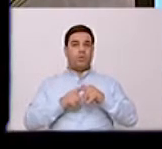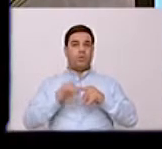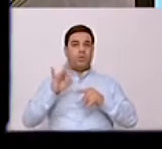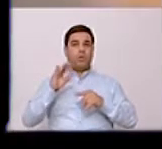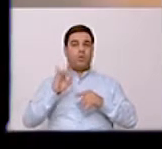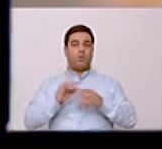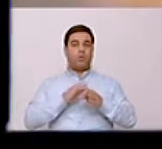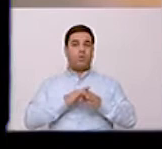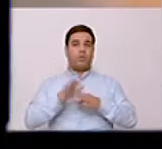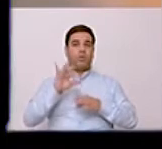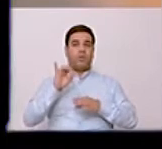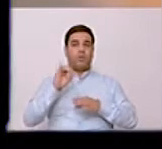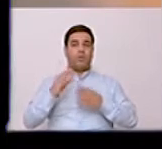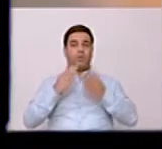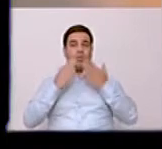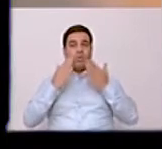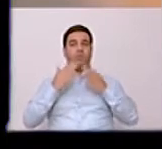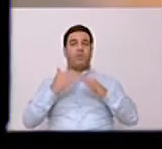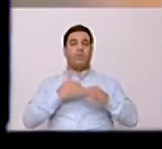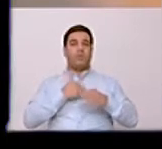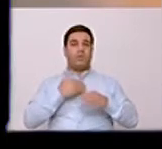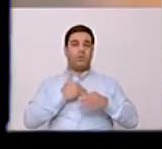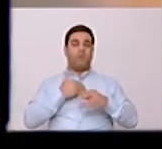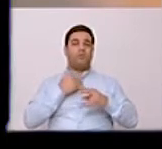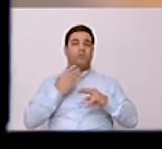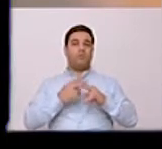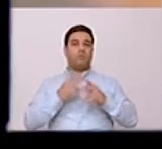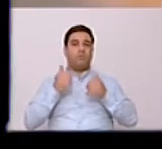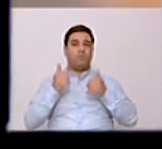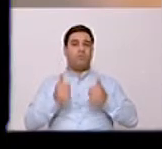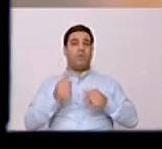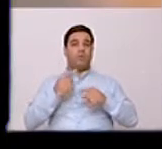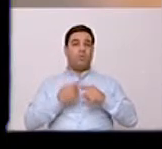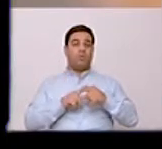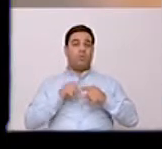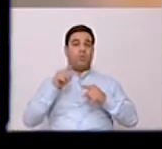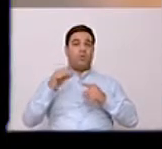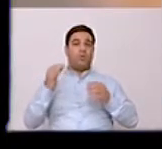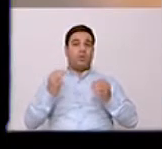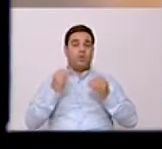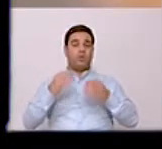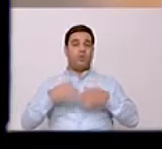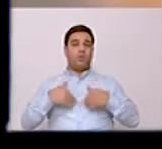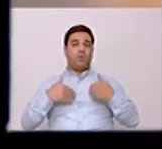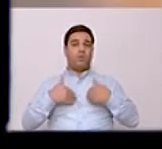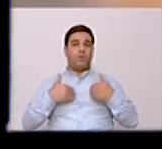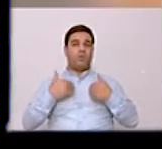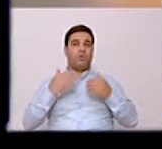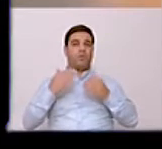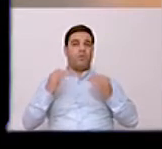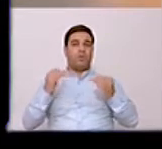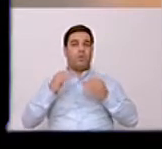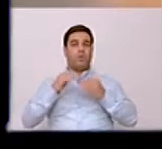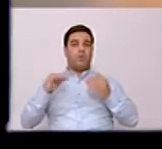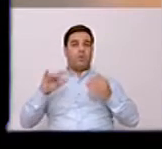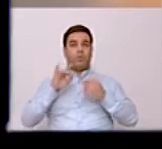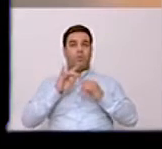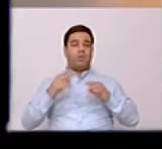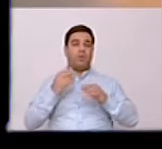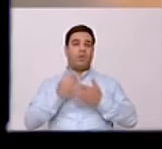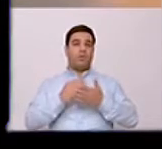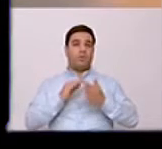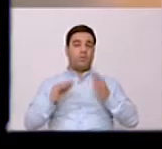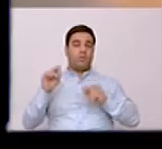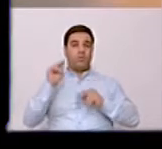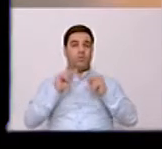to'liq variantini o'qib chiqish istagi tug'ilgan bo'lsa ajab emas. Bu narsa hech qachon foydadan xoli bo'lmaydi. Aziz o'quvchilar,